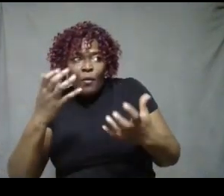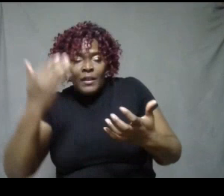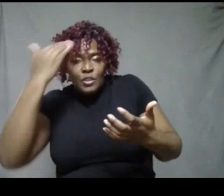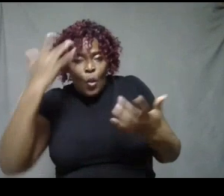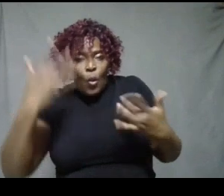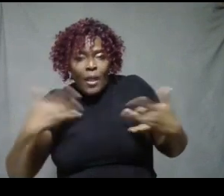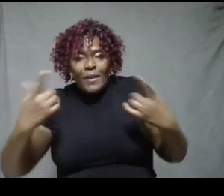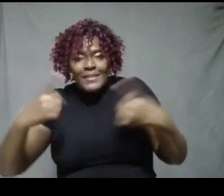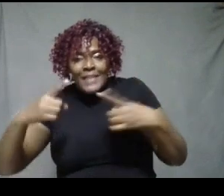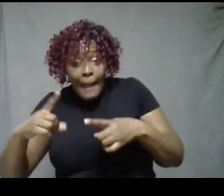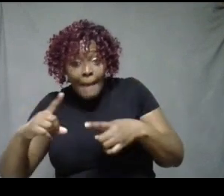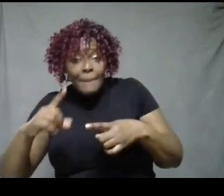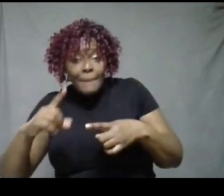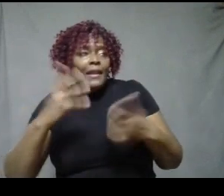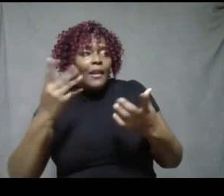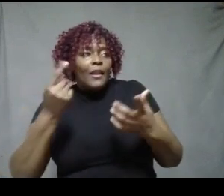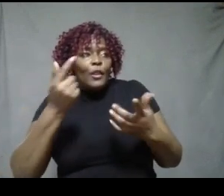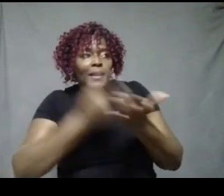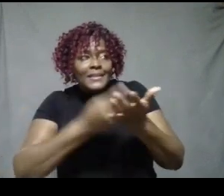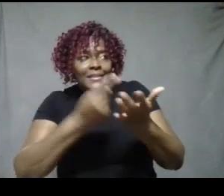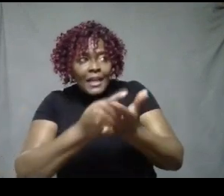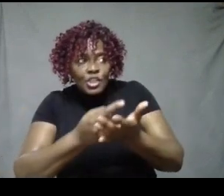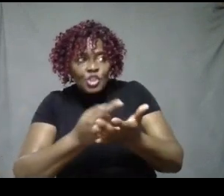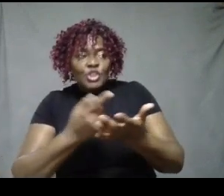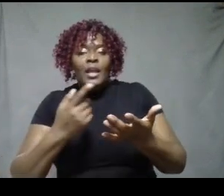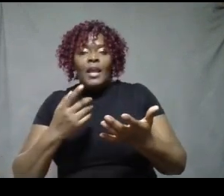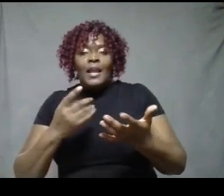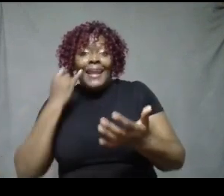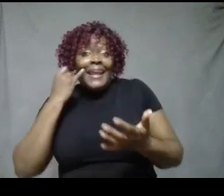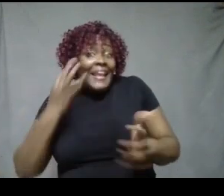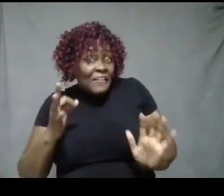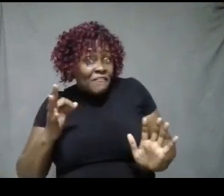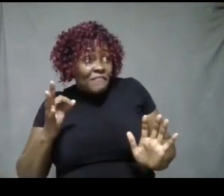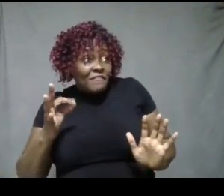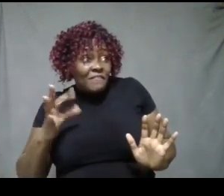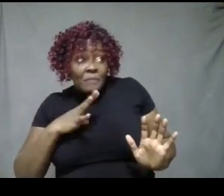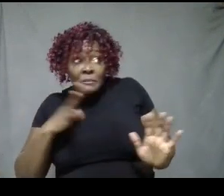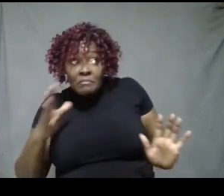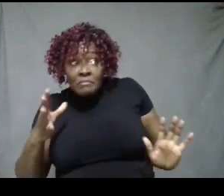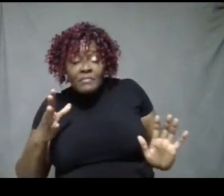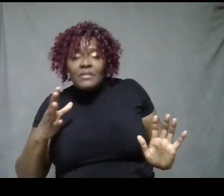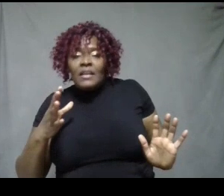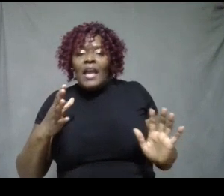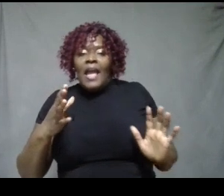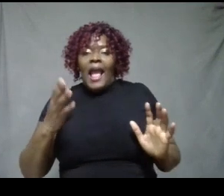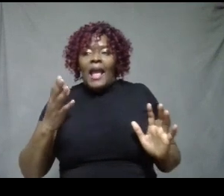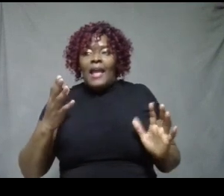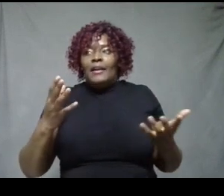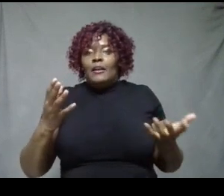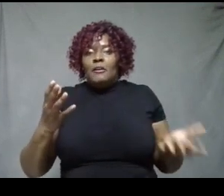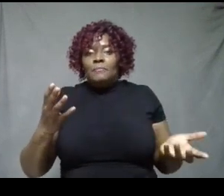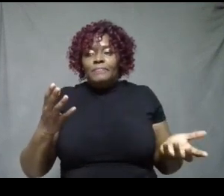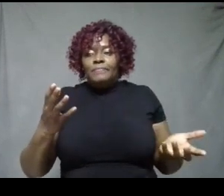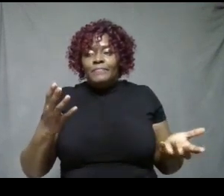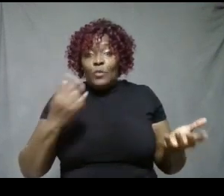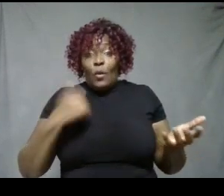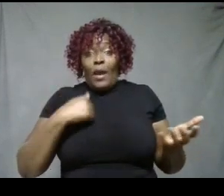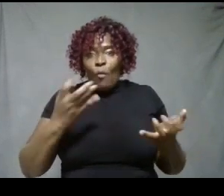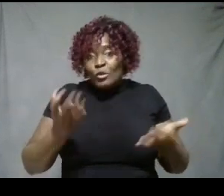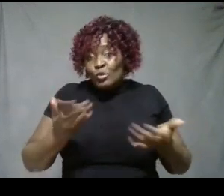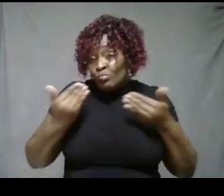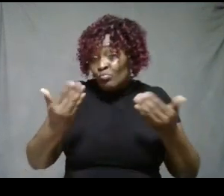And if so, then I'll go ahead and make a motion to start discussion so we can go over this and, you know, talk about